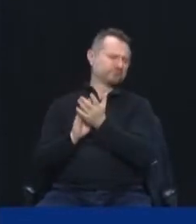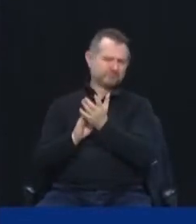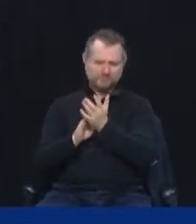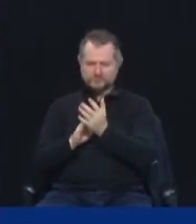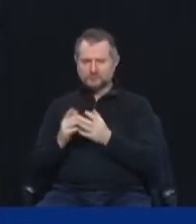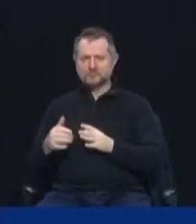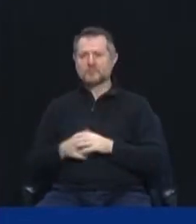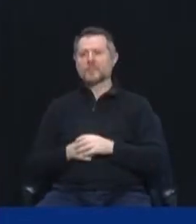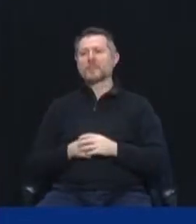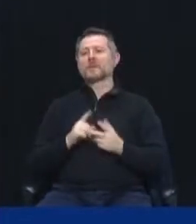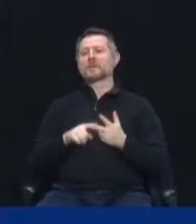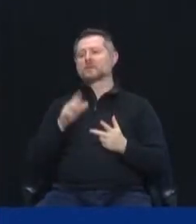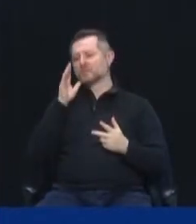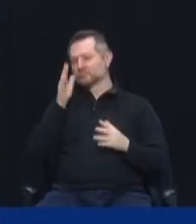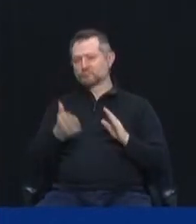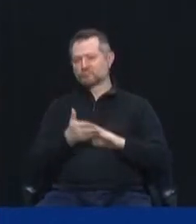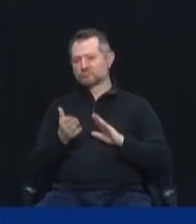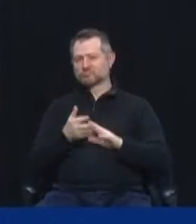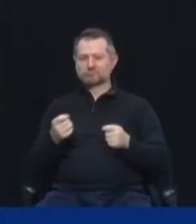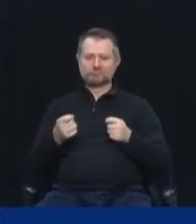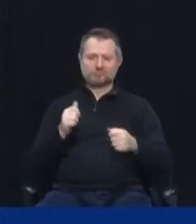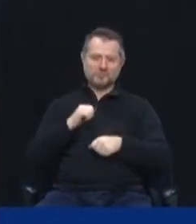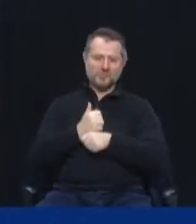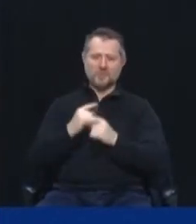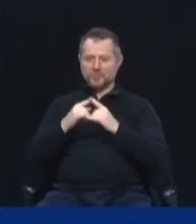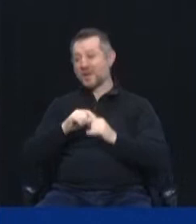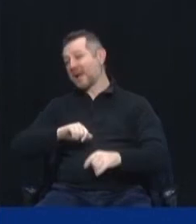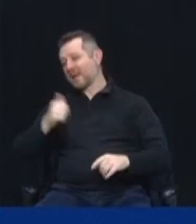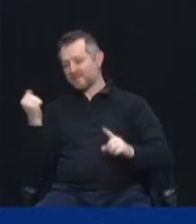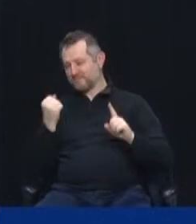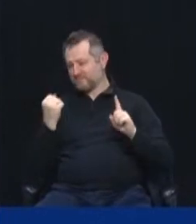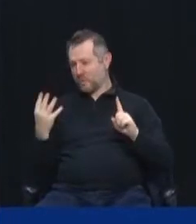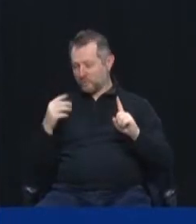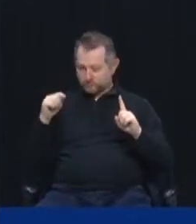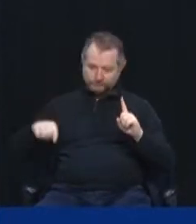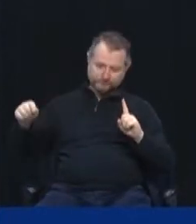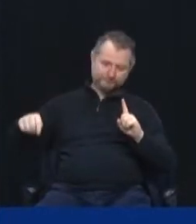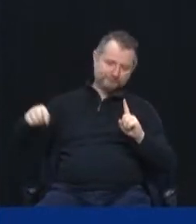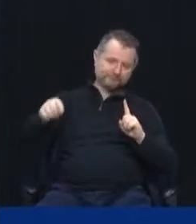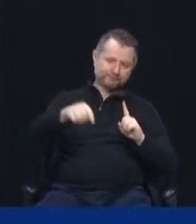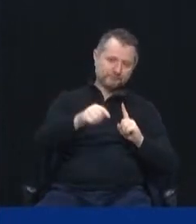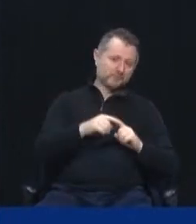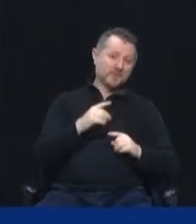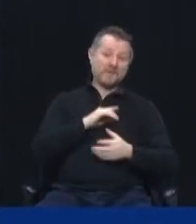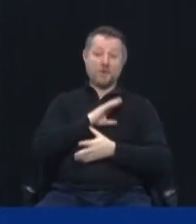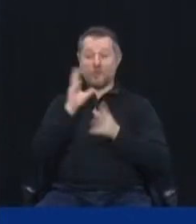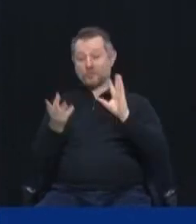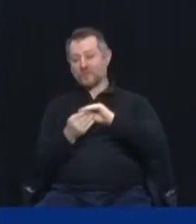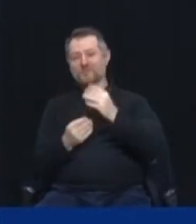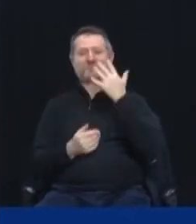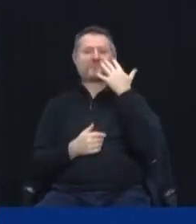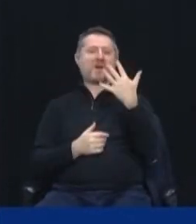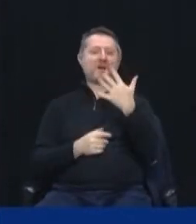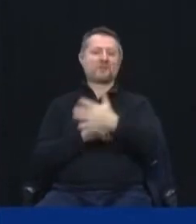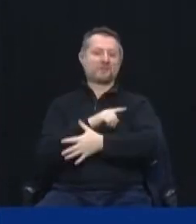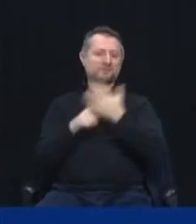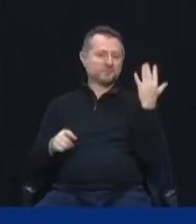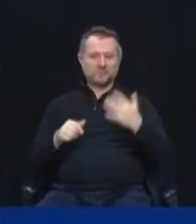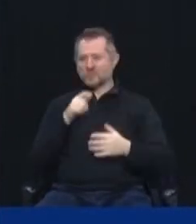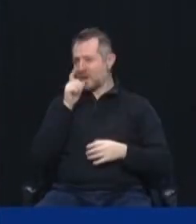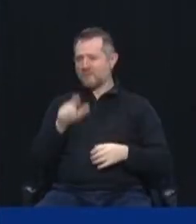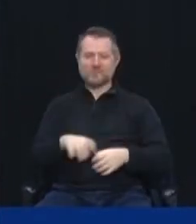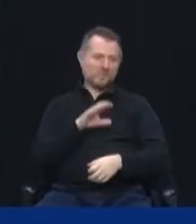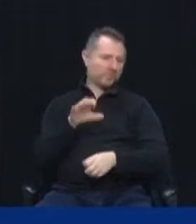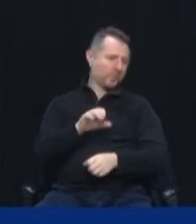will operate the pop-ups in the other 4 boroughs. All 5 new pop-ups will allow walk-ins for